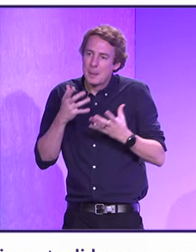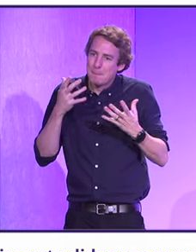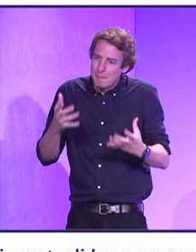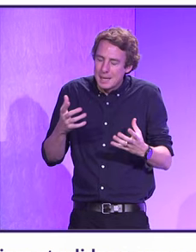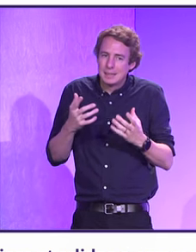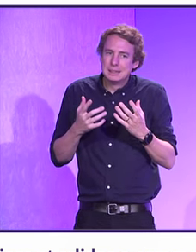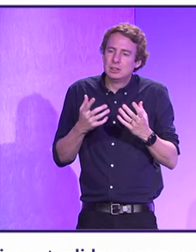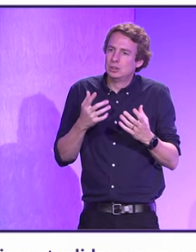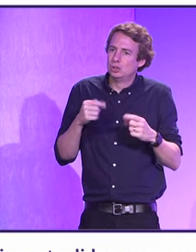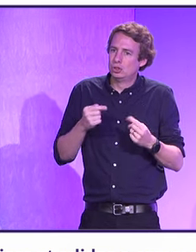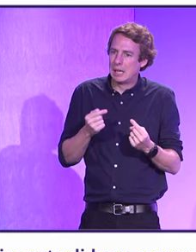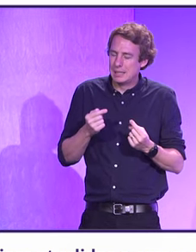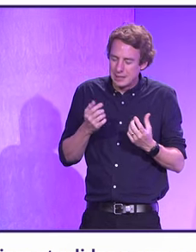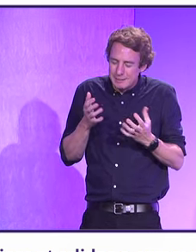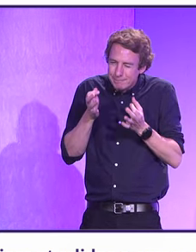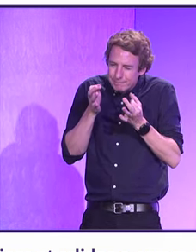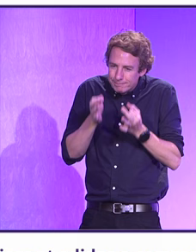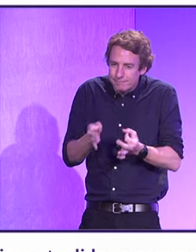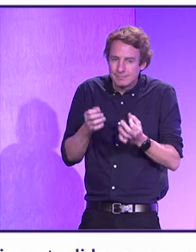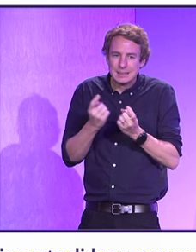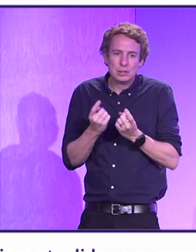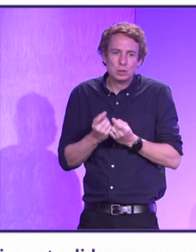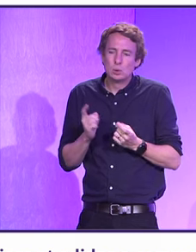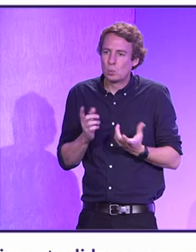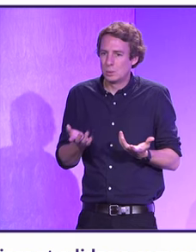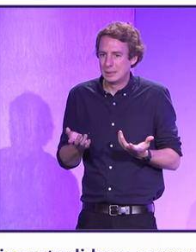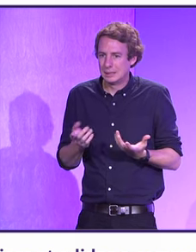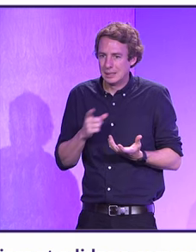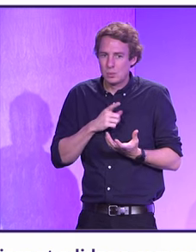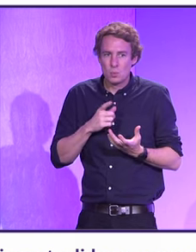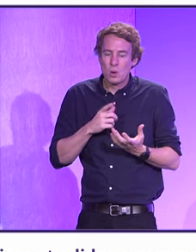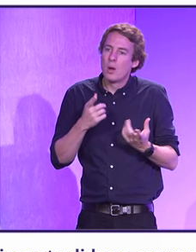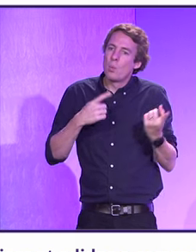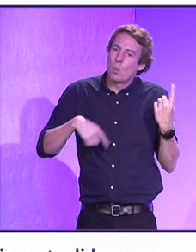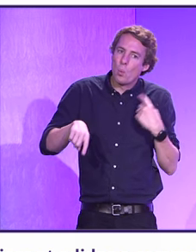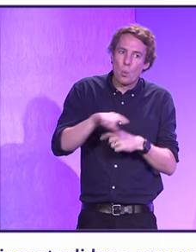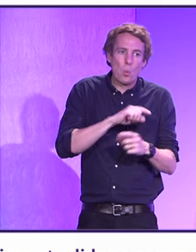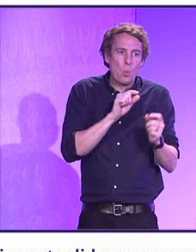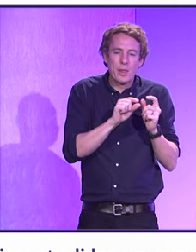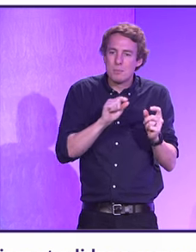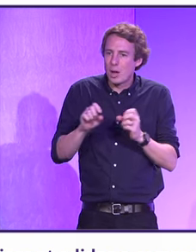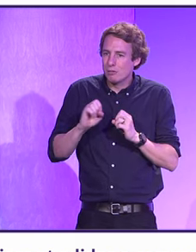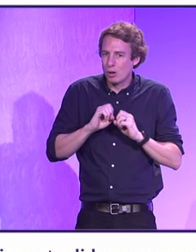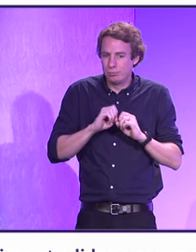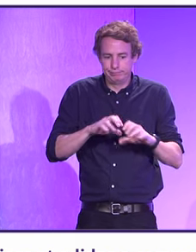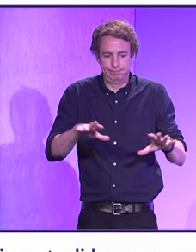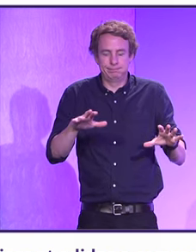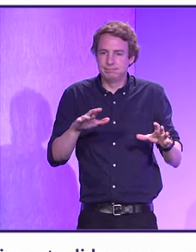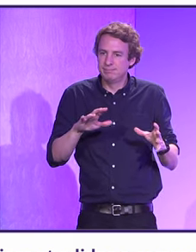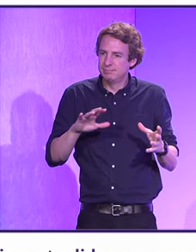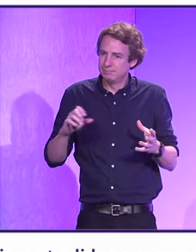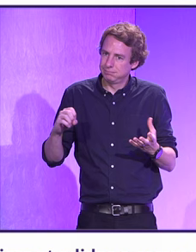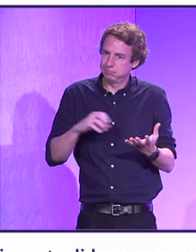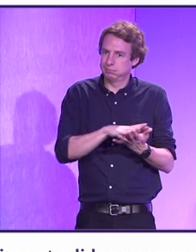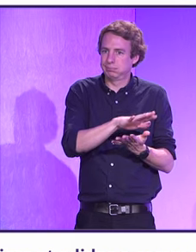was to pinpoint the exact issue because almost every call across all the microservices were failing. And it was not